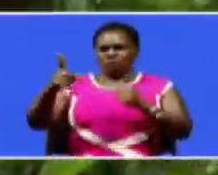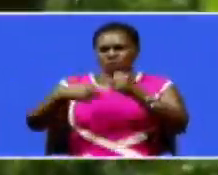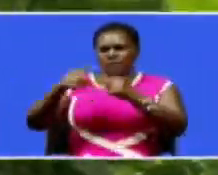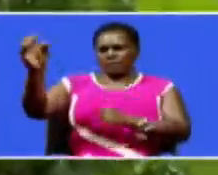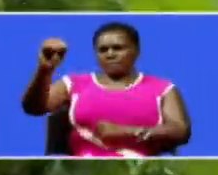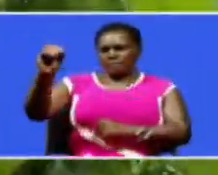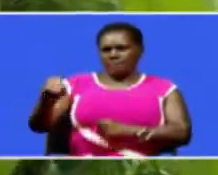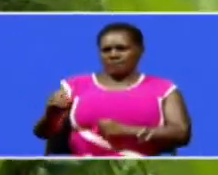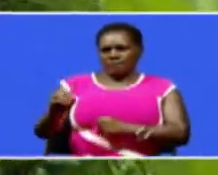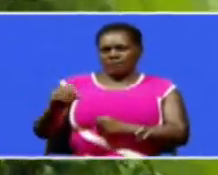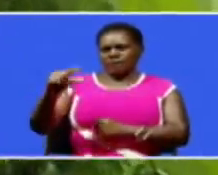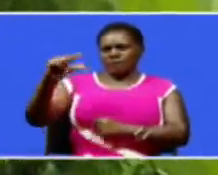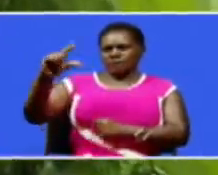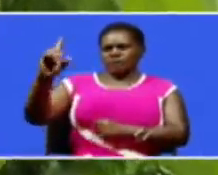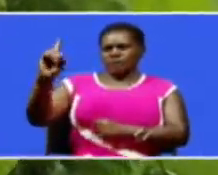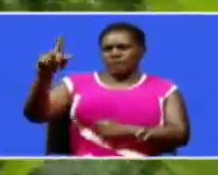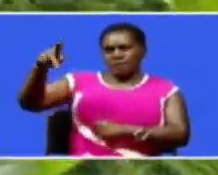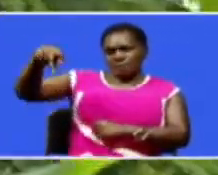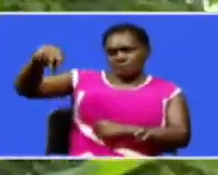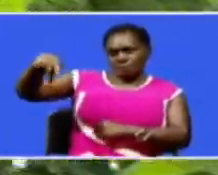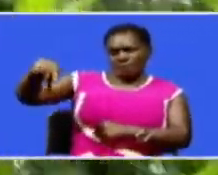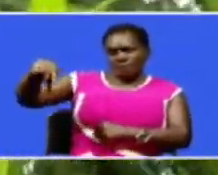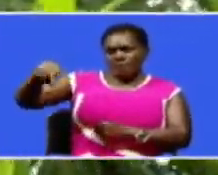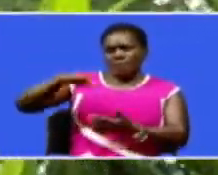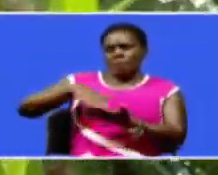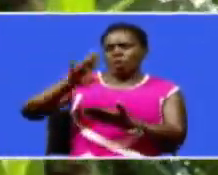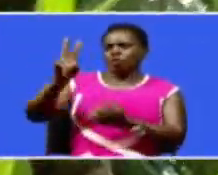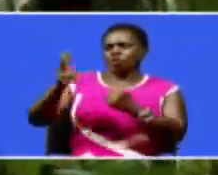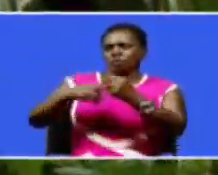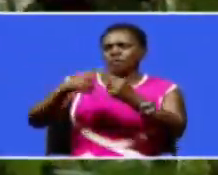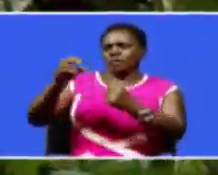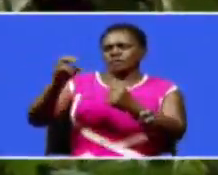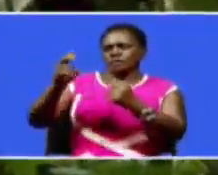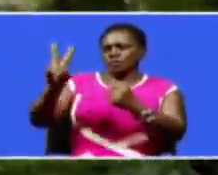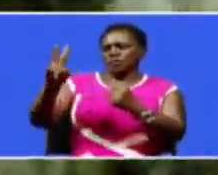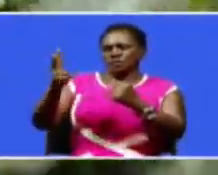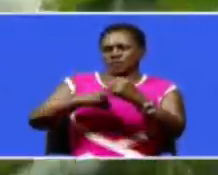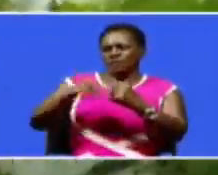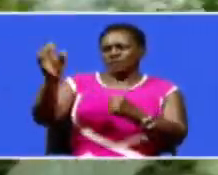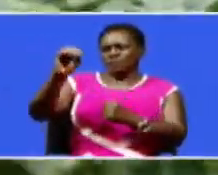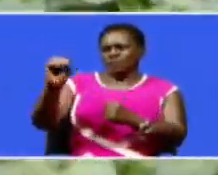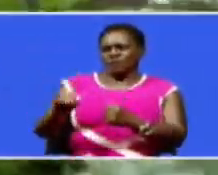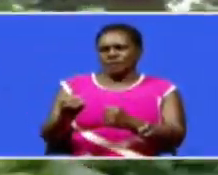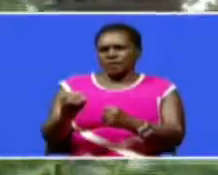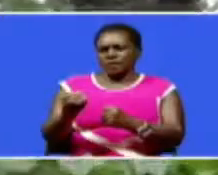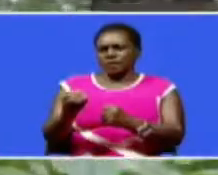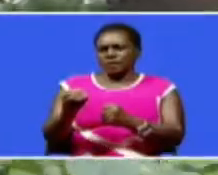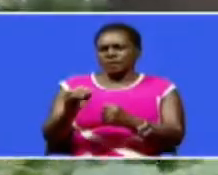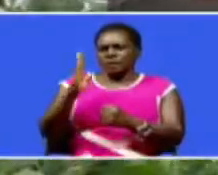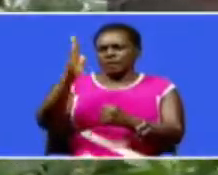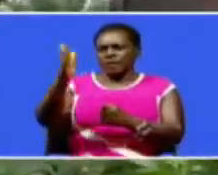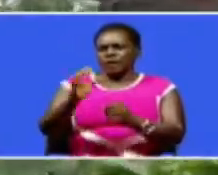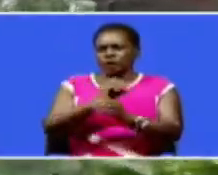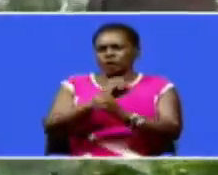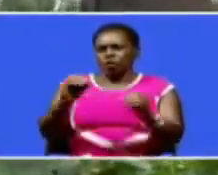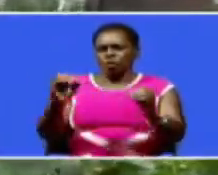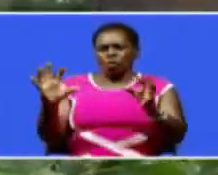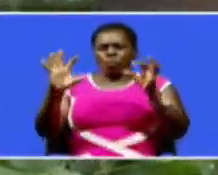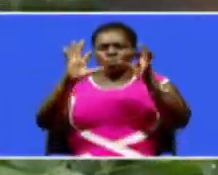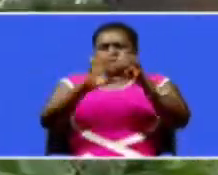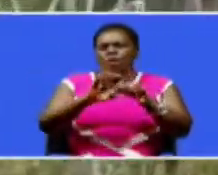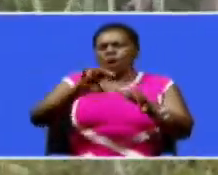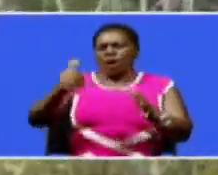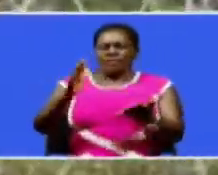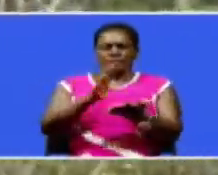26% of the gross domestic product and a further 27% of GDP indirectly through linkages with